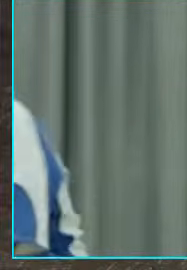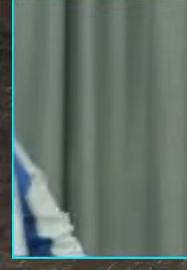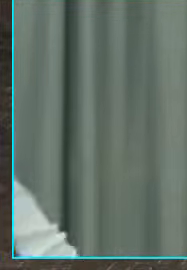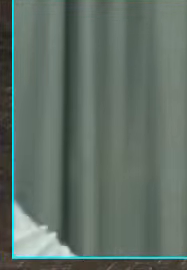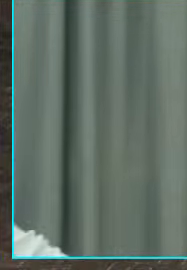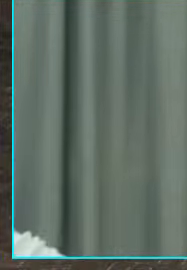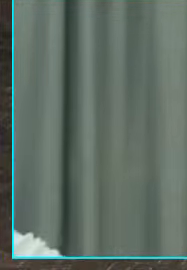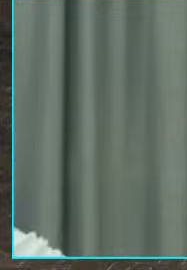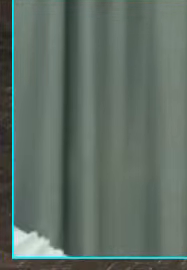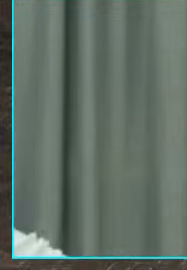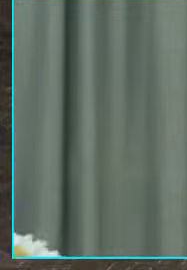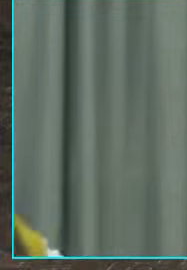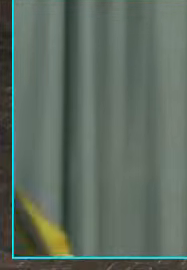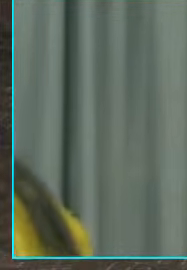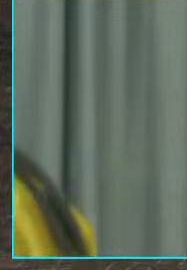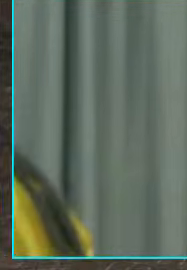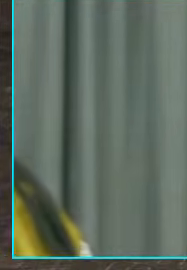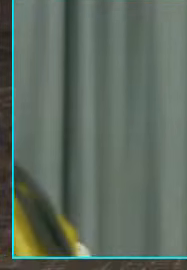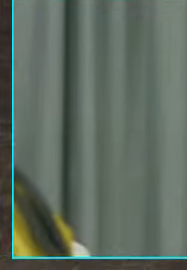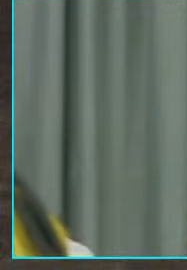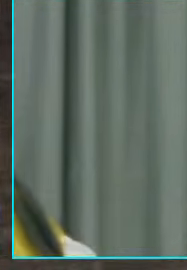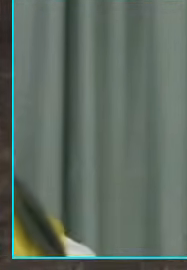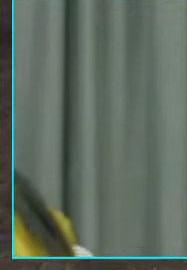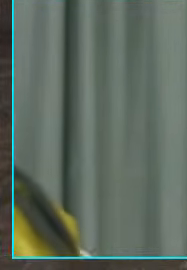I'm supposed to be asking questions.